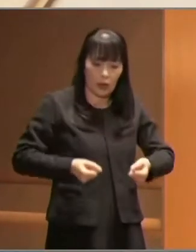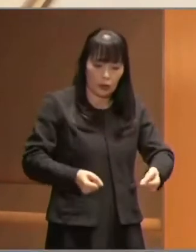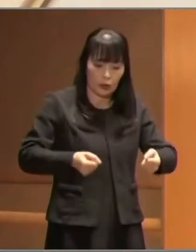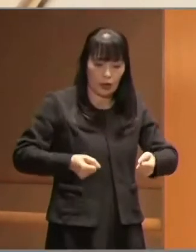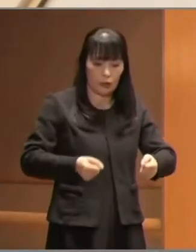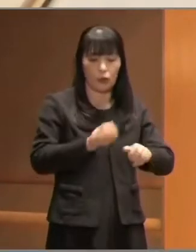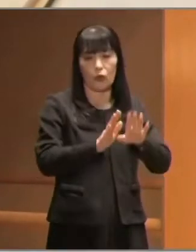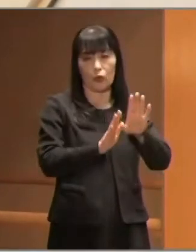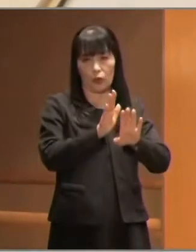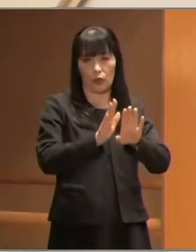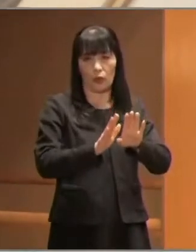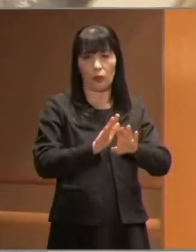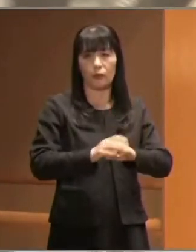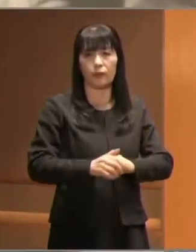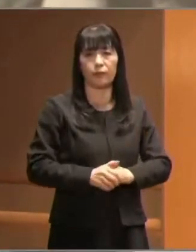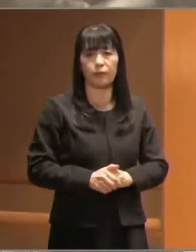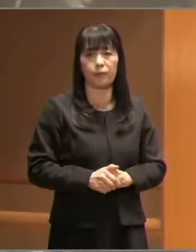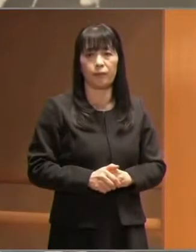treasure.